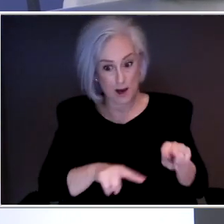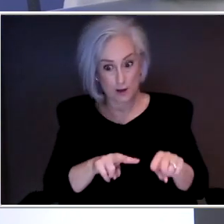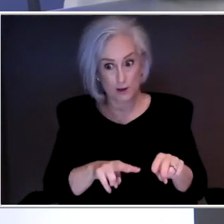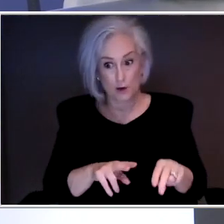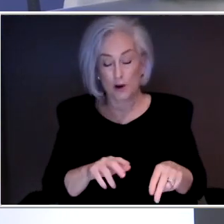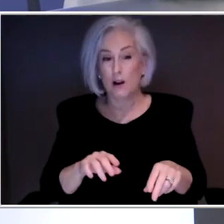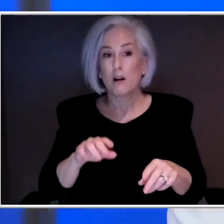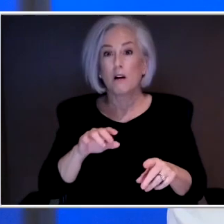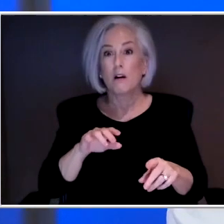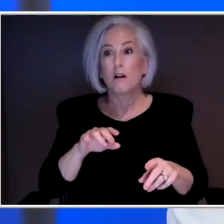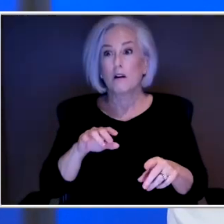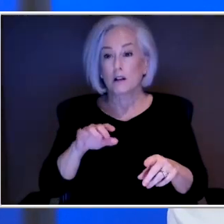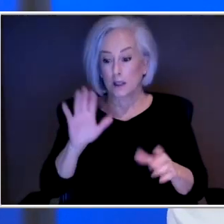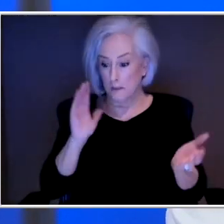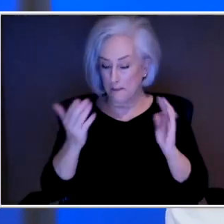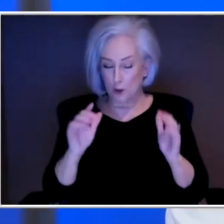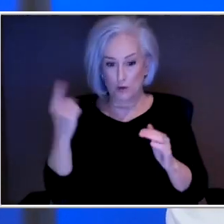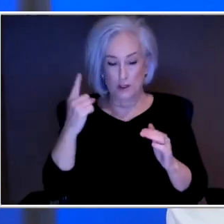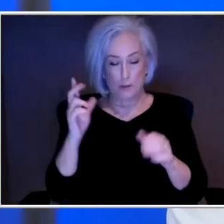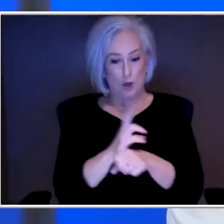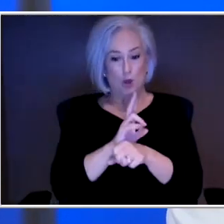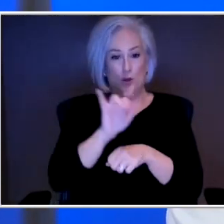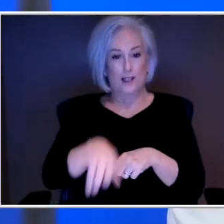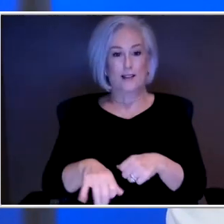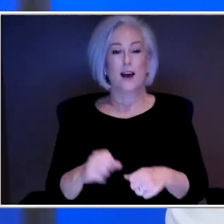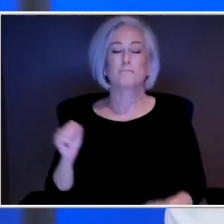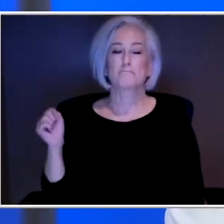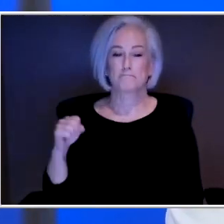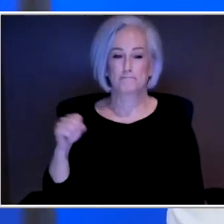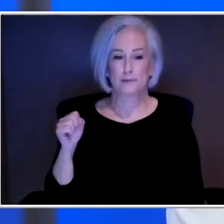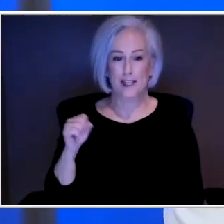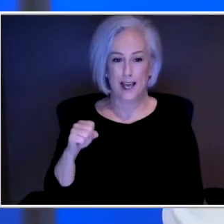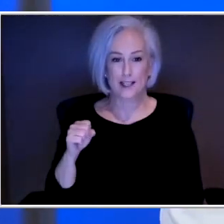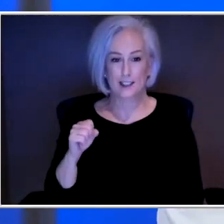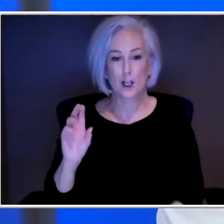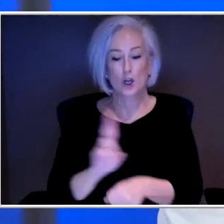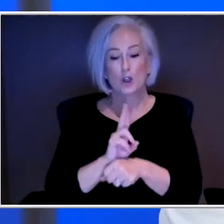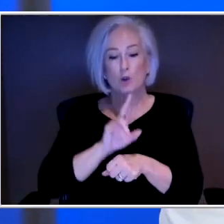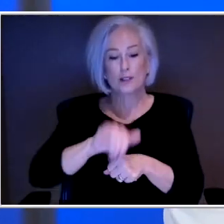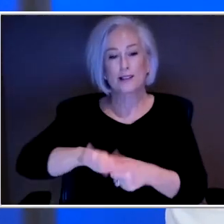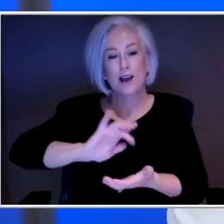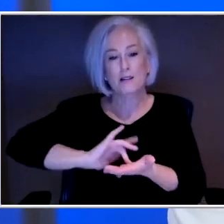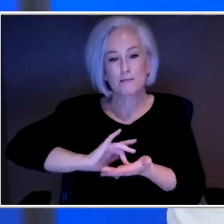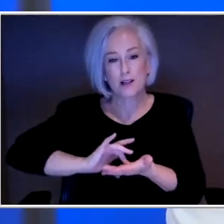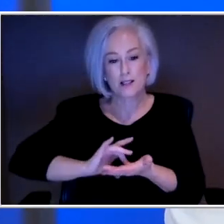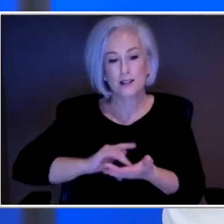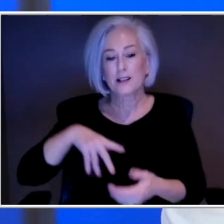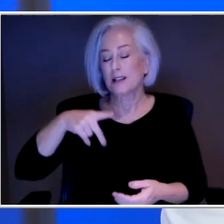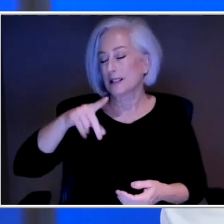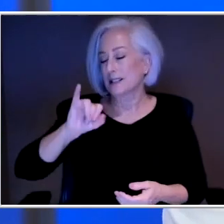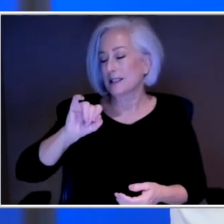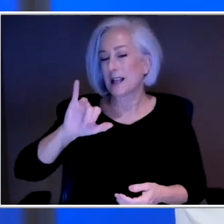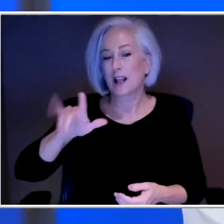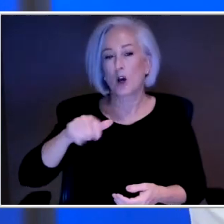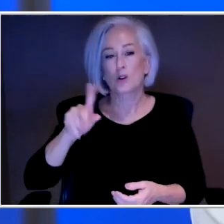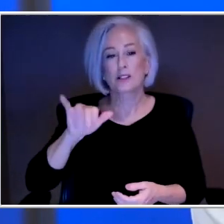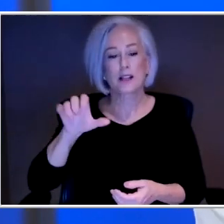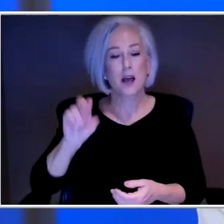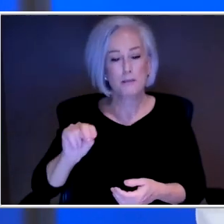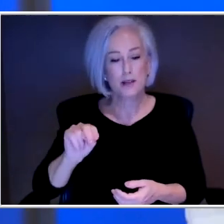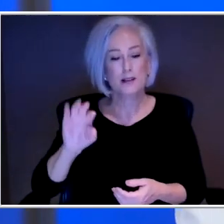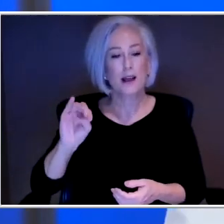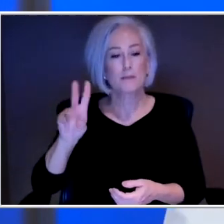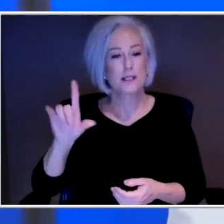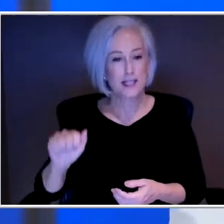so the implementation of these substances as they come out, that's why psilocybin and MDA were actually selected, because it's an 8-hour.